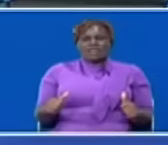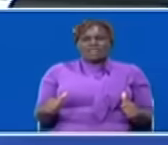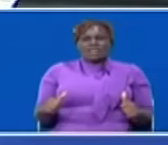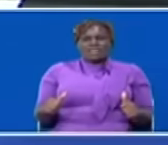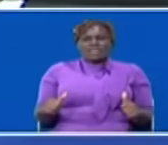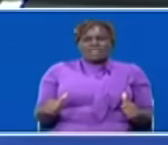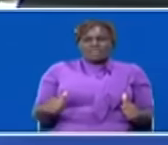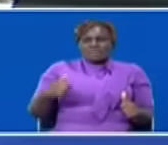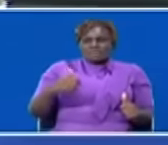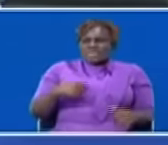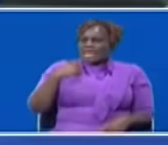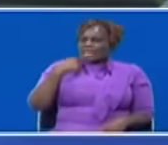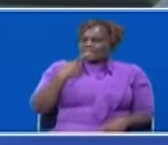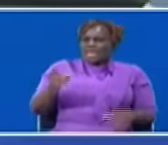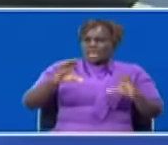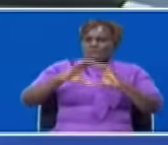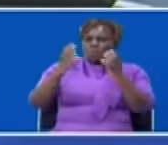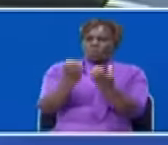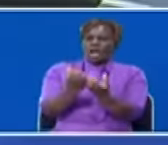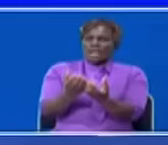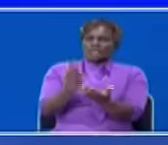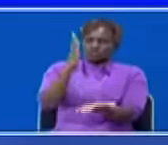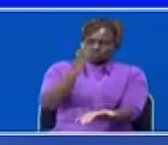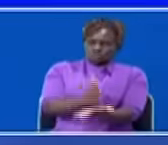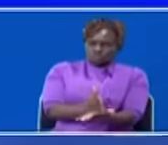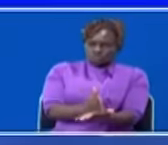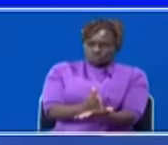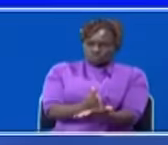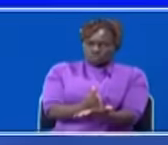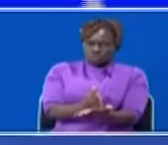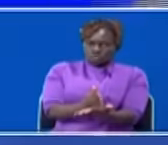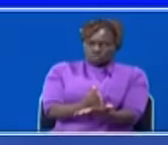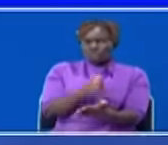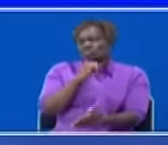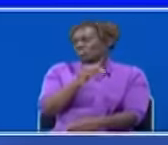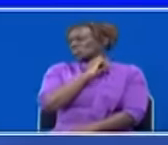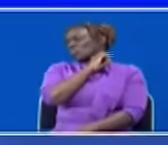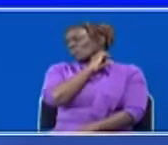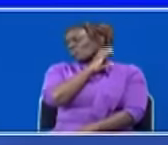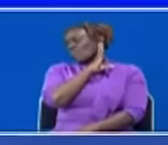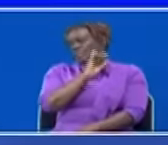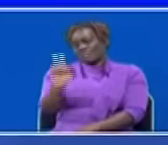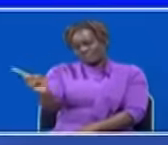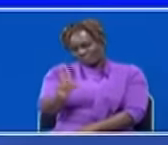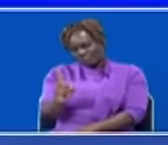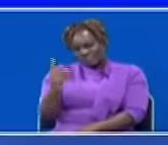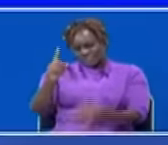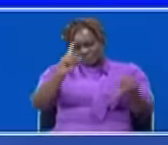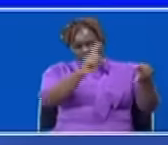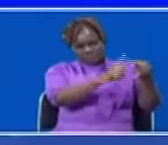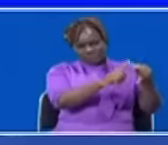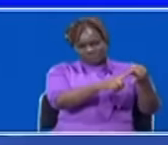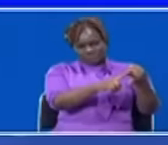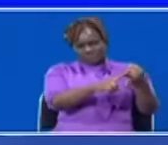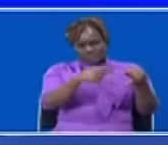I'm letting the world know the truth. Okay. And letting the world know the truth does not necessarily mean that you're complaining or you're whining. All right. Number two,